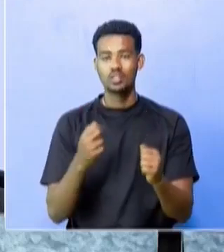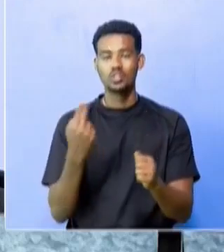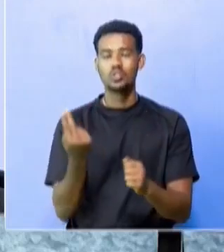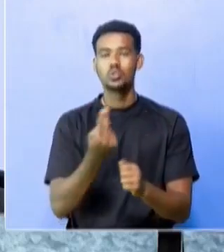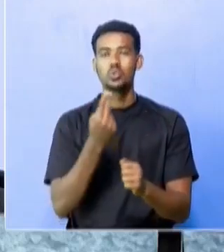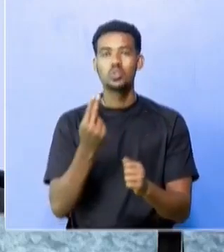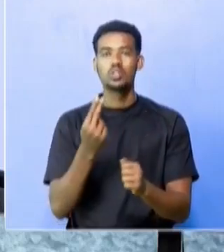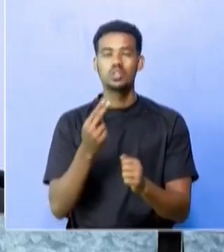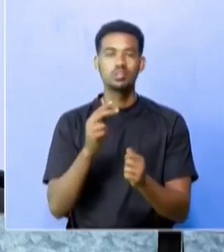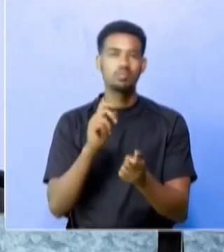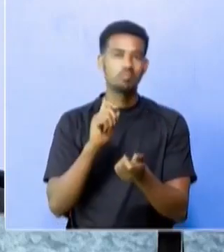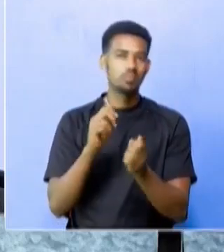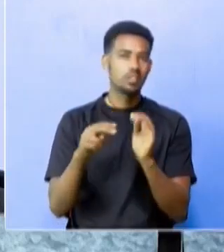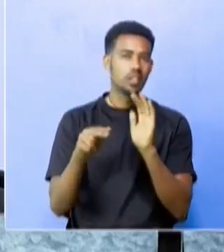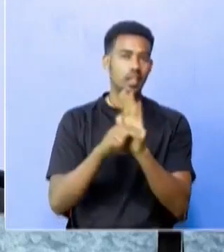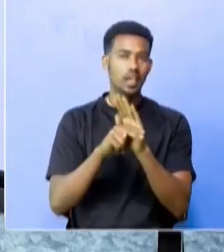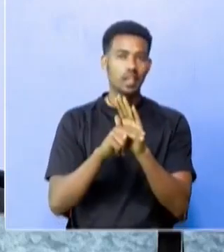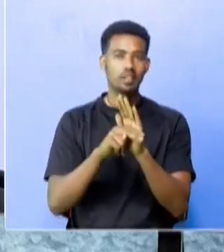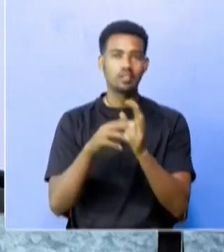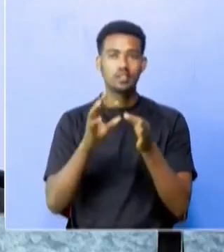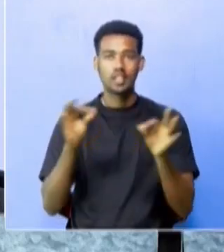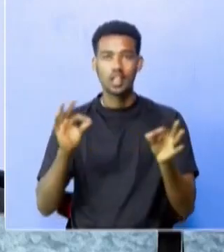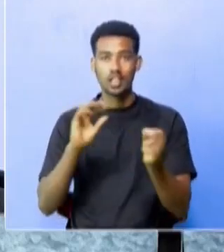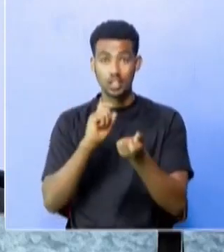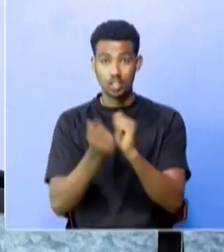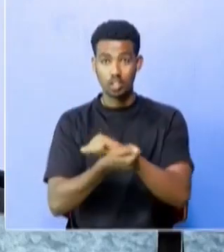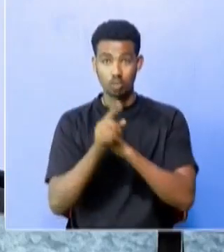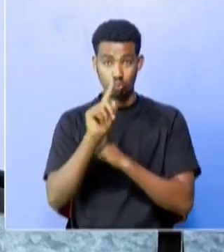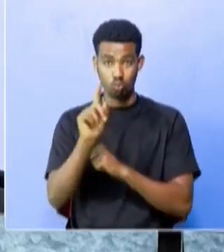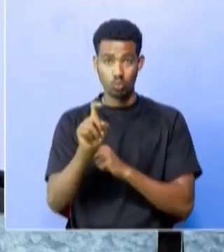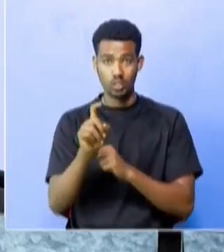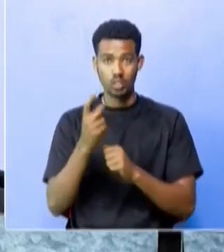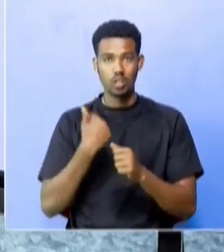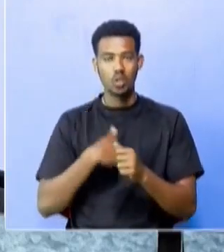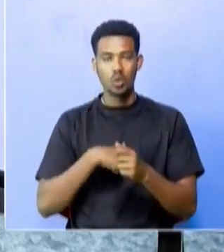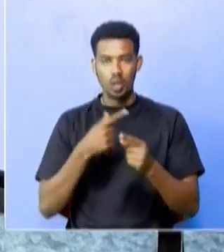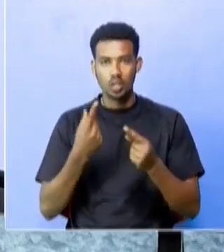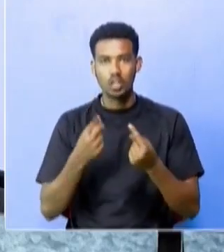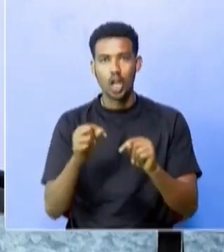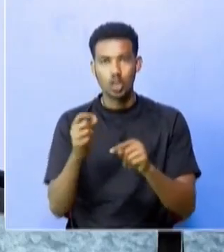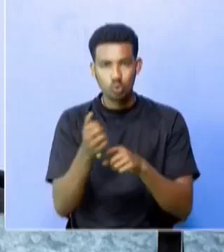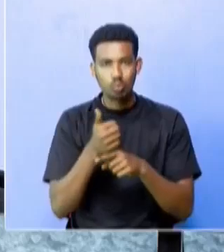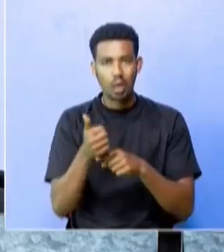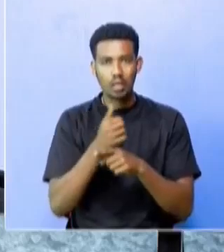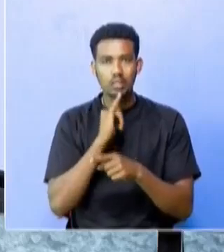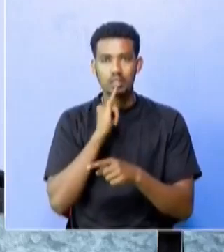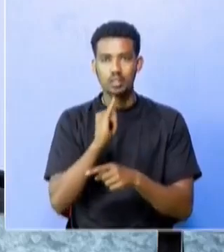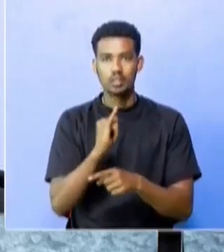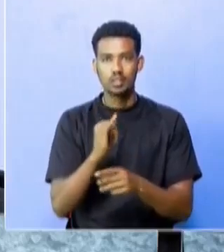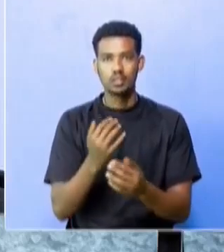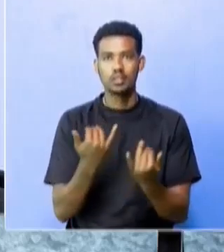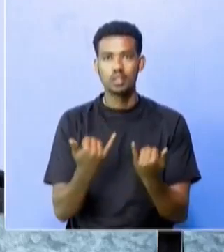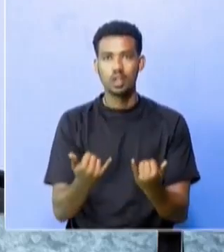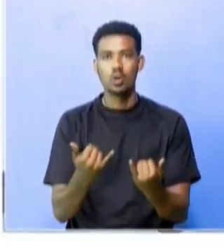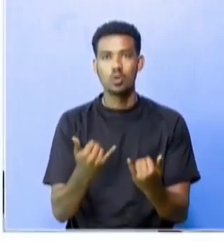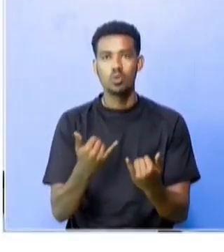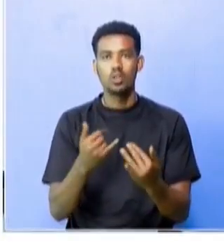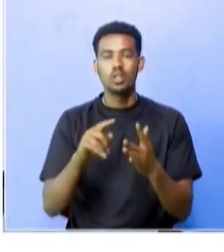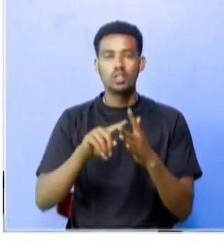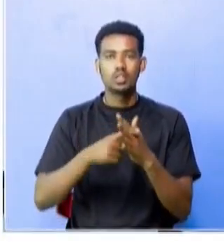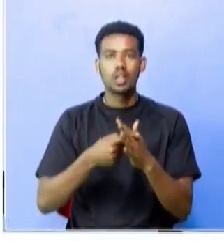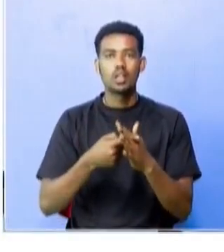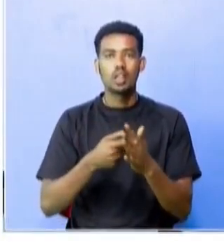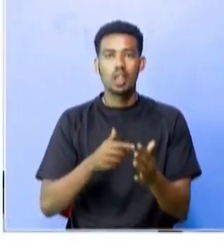and negative sentence with, we already try to practice what is. So let us start with